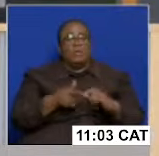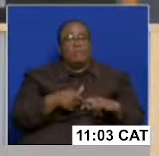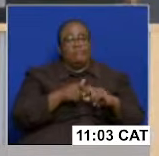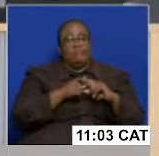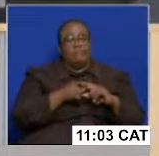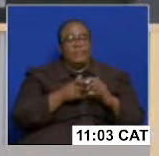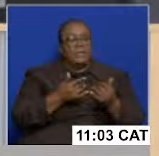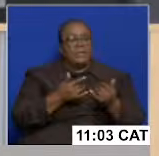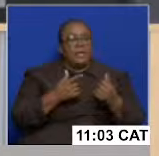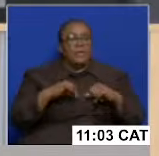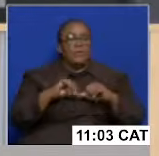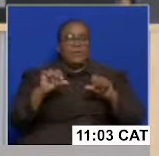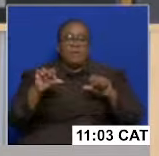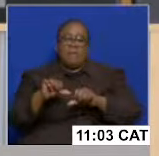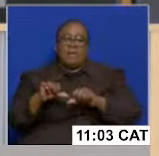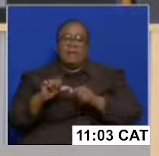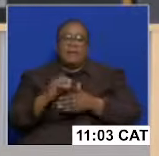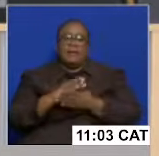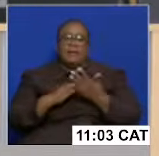11:30. Let's adjourn.